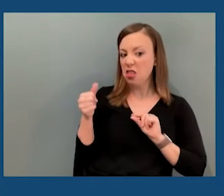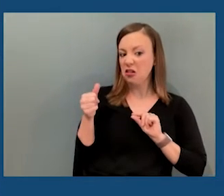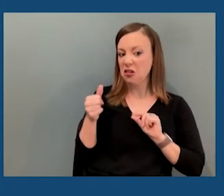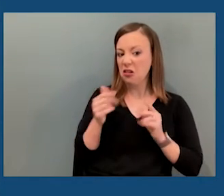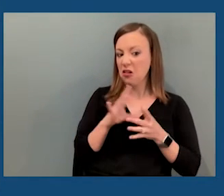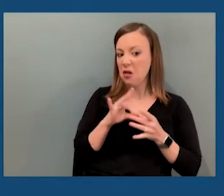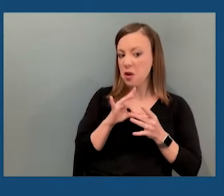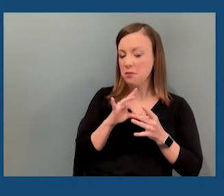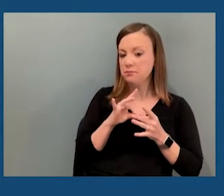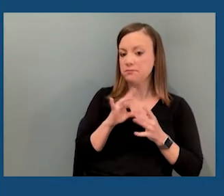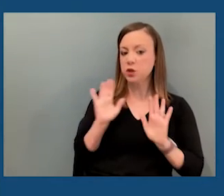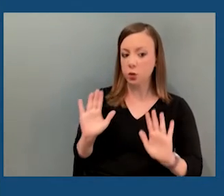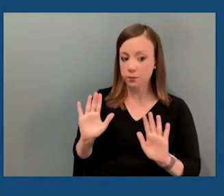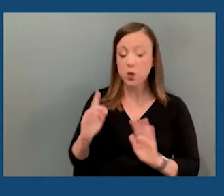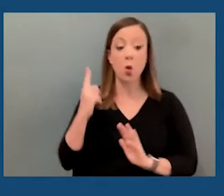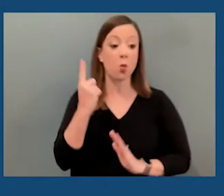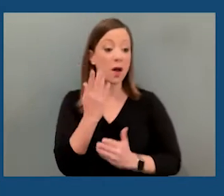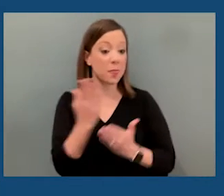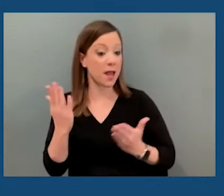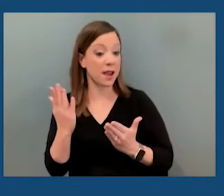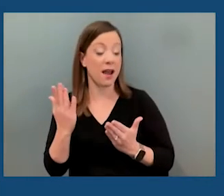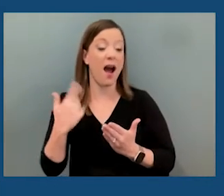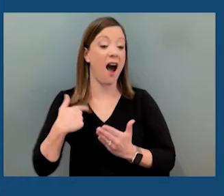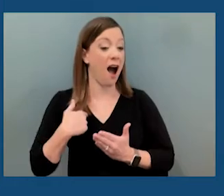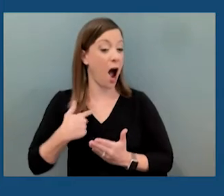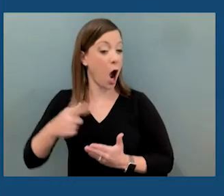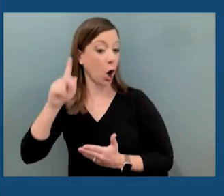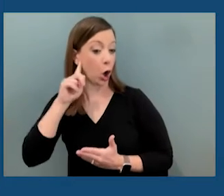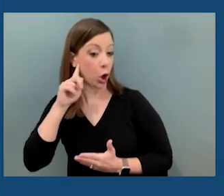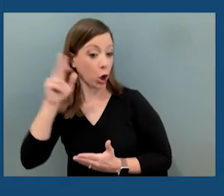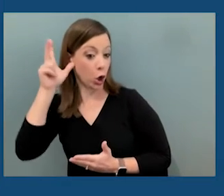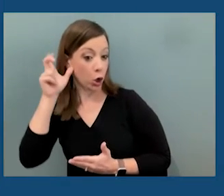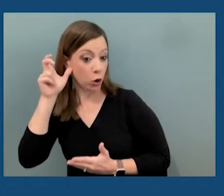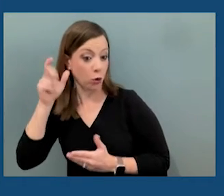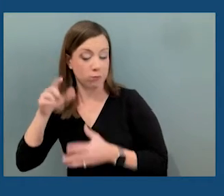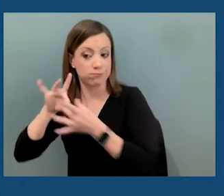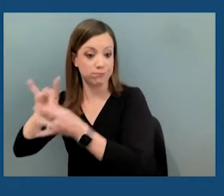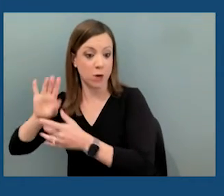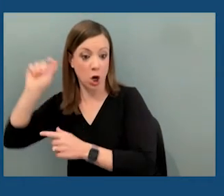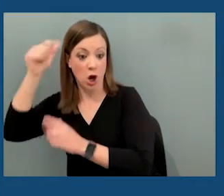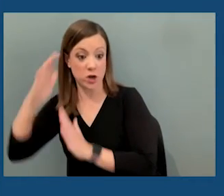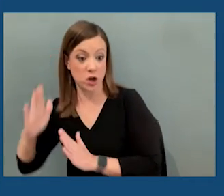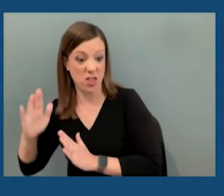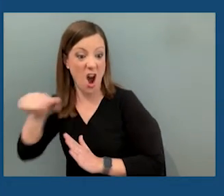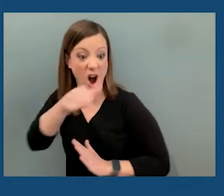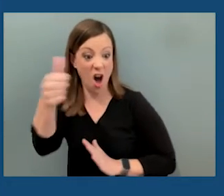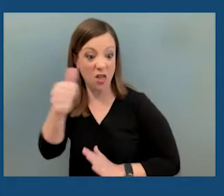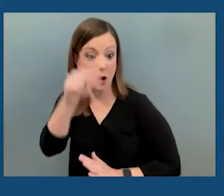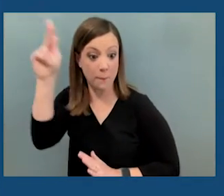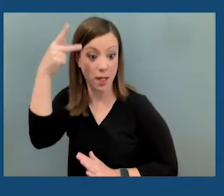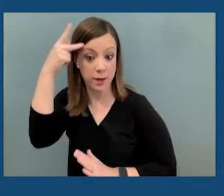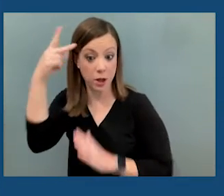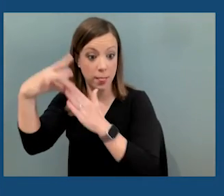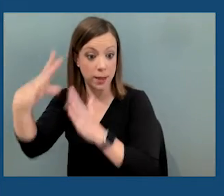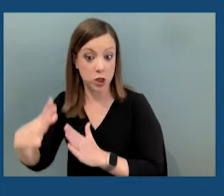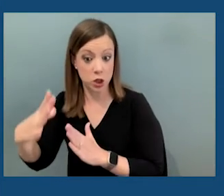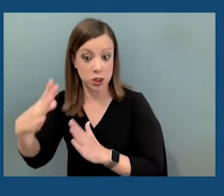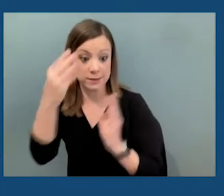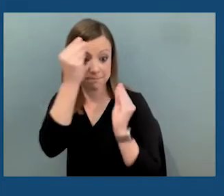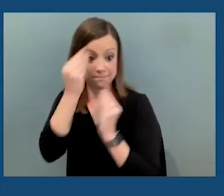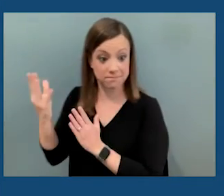governor that other political leaders said about her behind closed doors. And don't worry, KPK, I think you're going to like this.